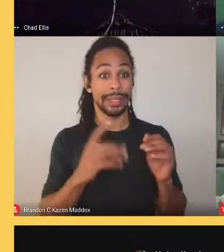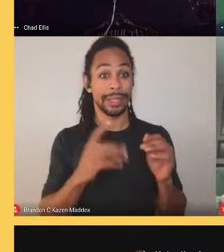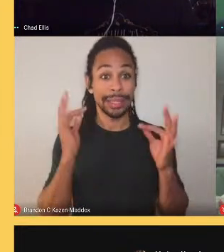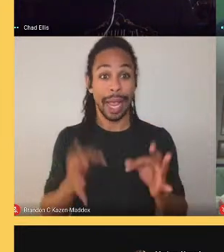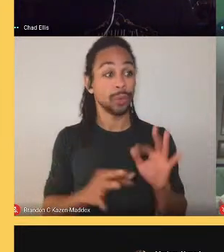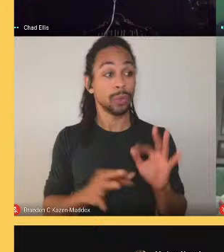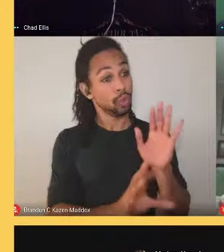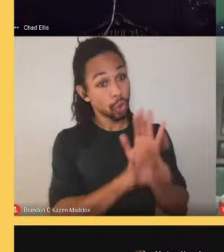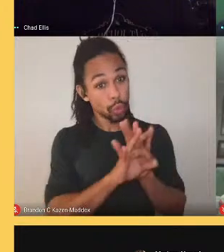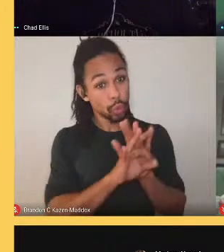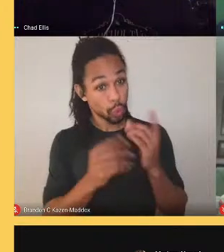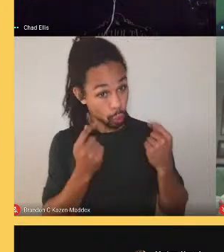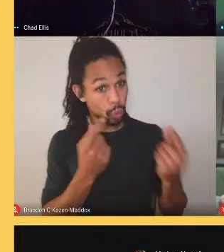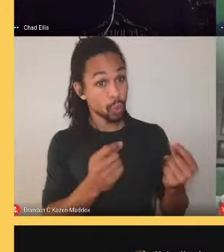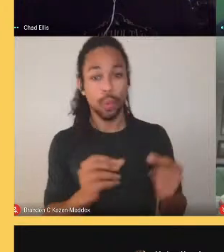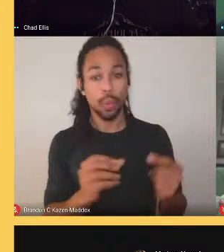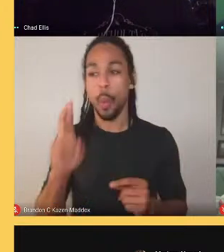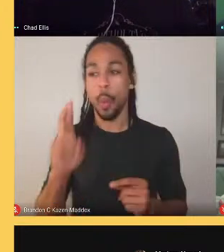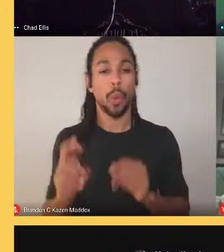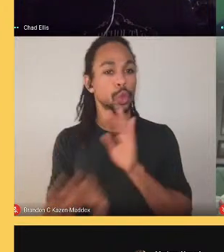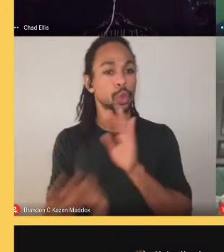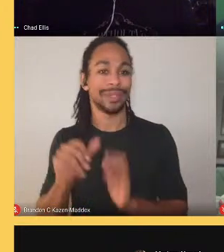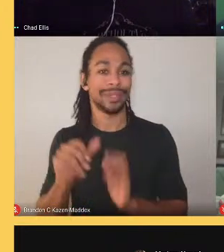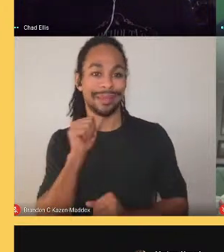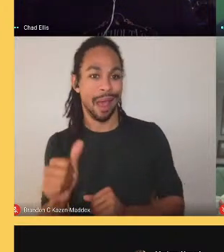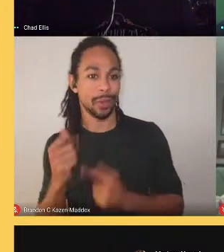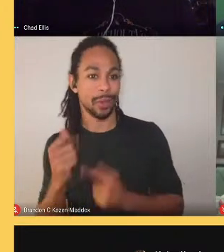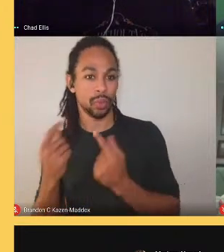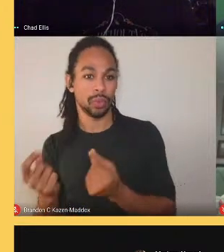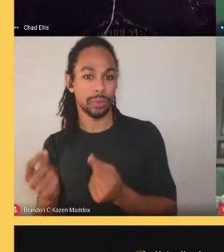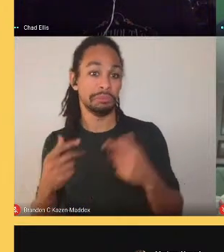because ultimately no one's going to show up in your door and be like, you